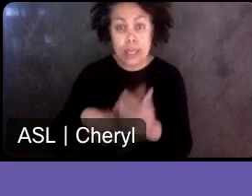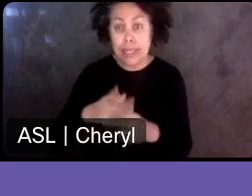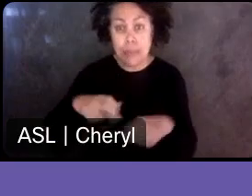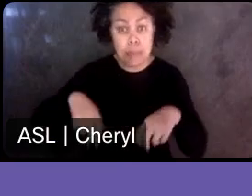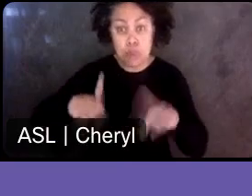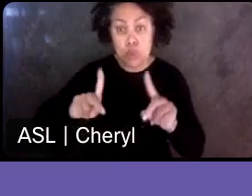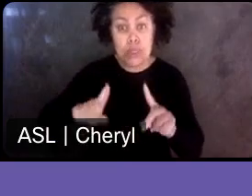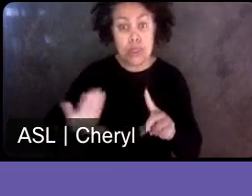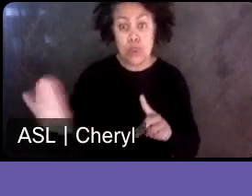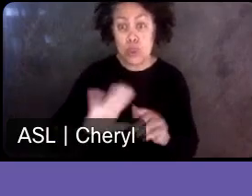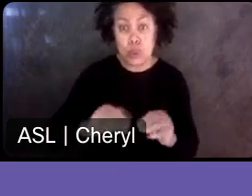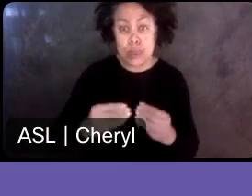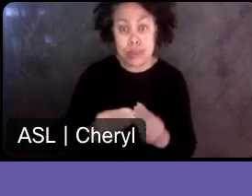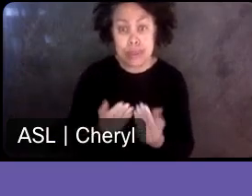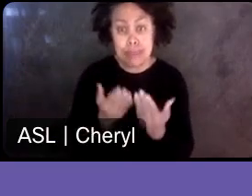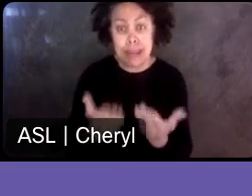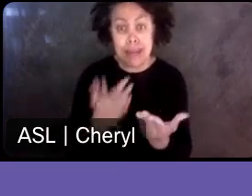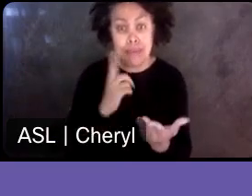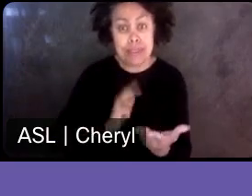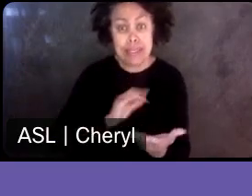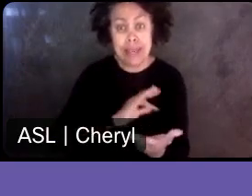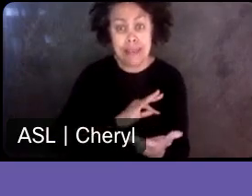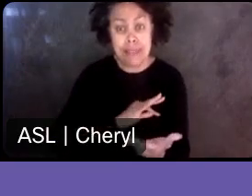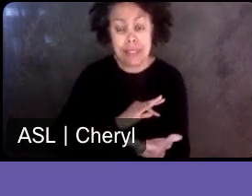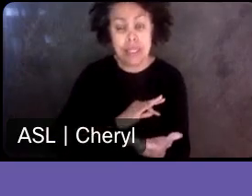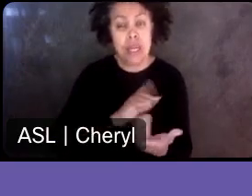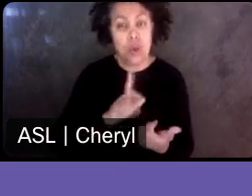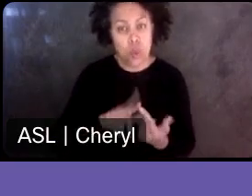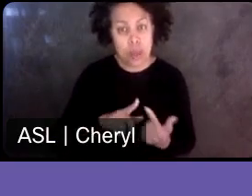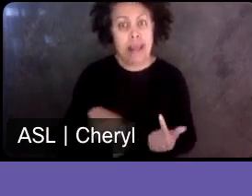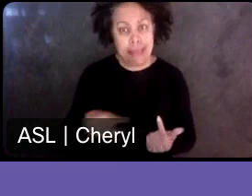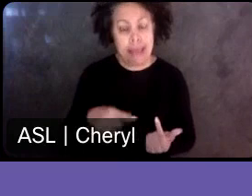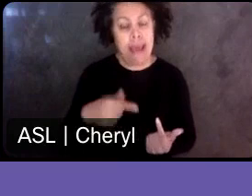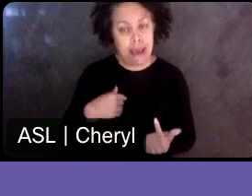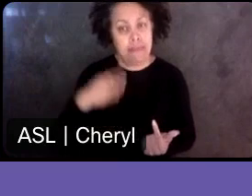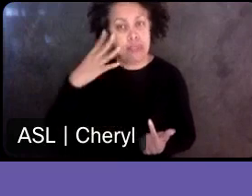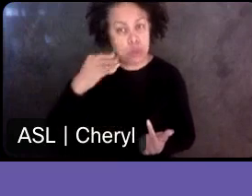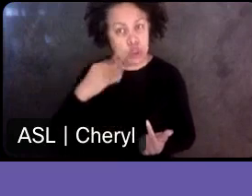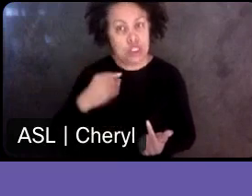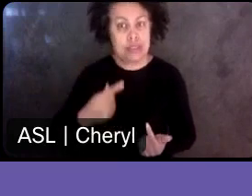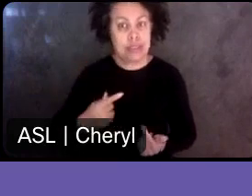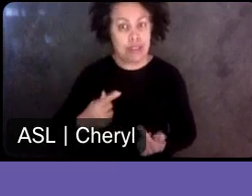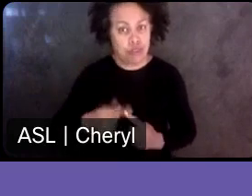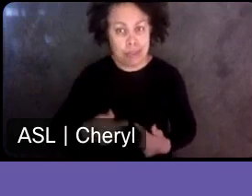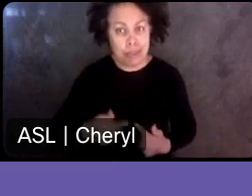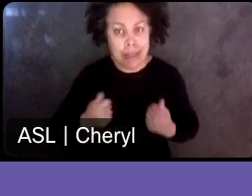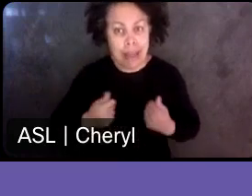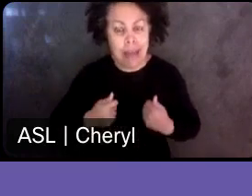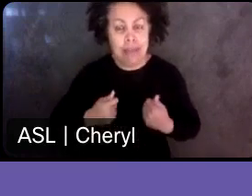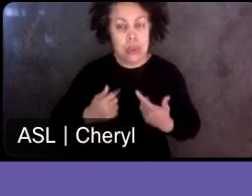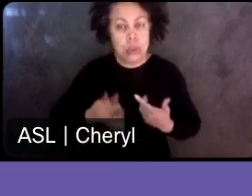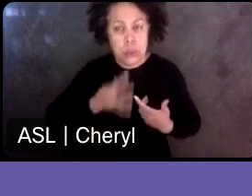your organization provide for staff who have lived experience and expertise as survivors